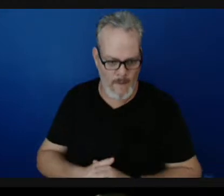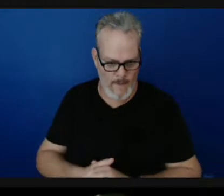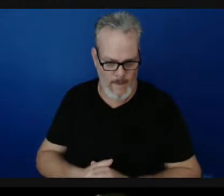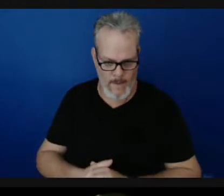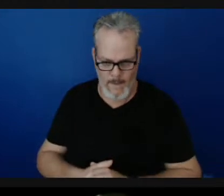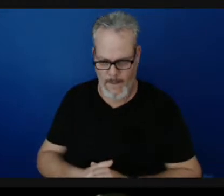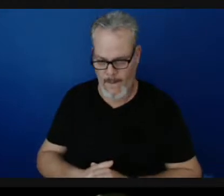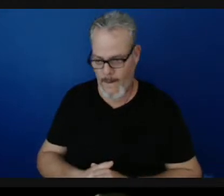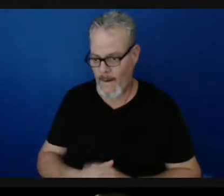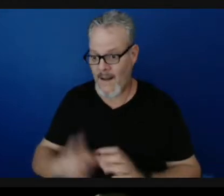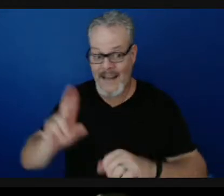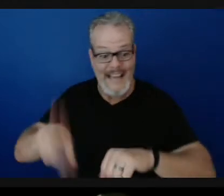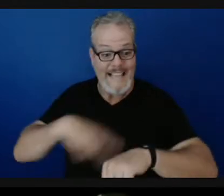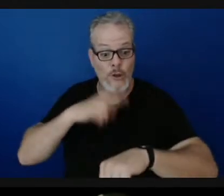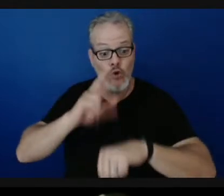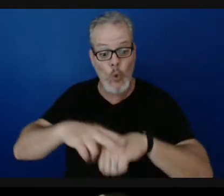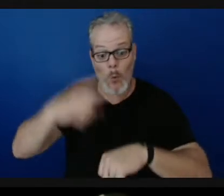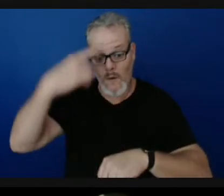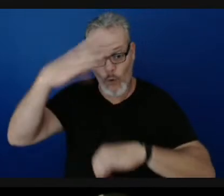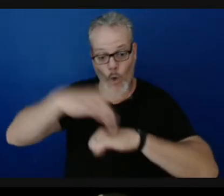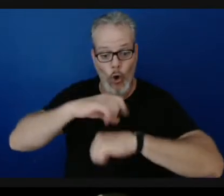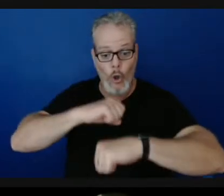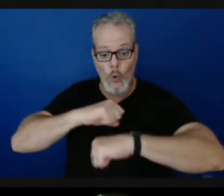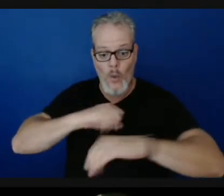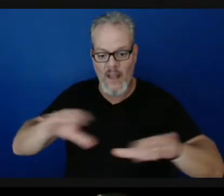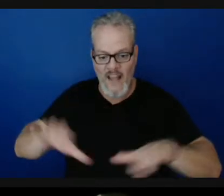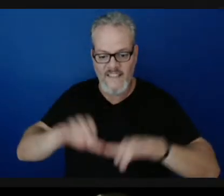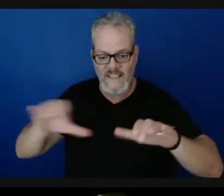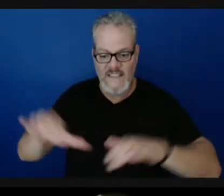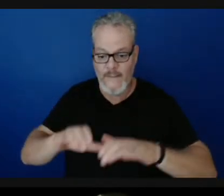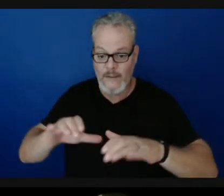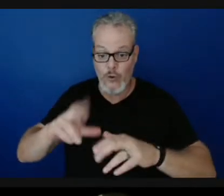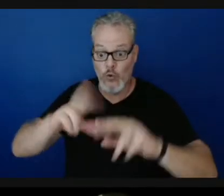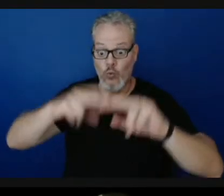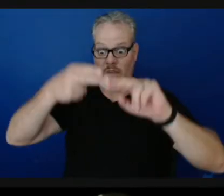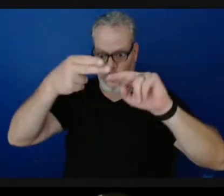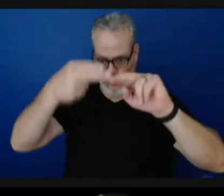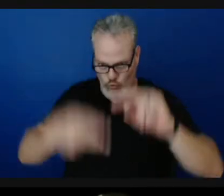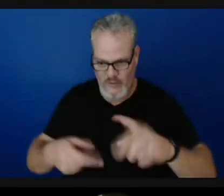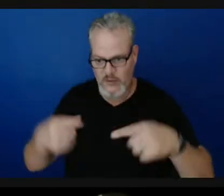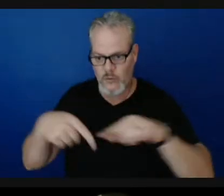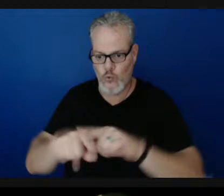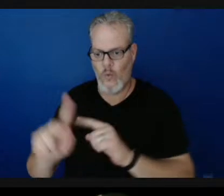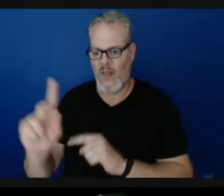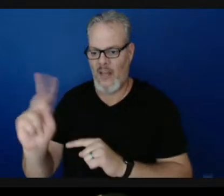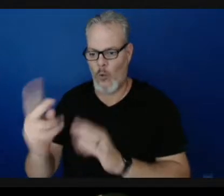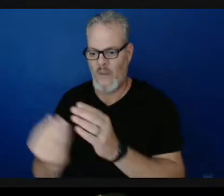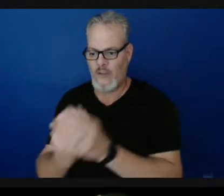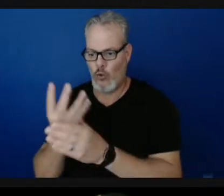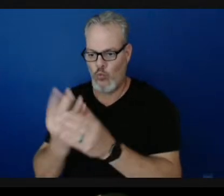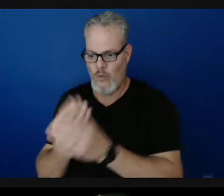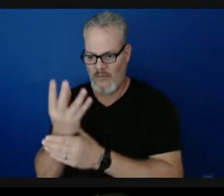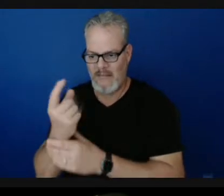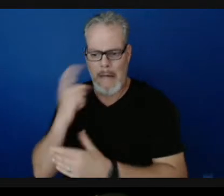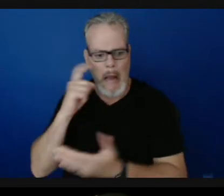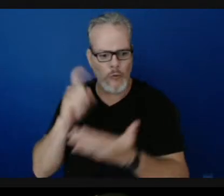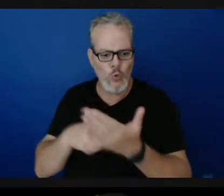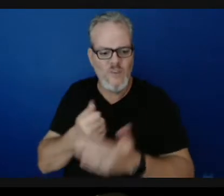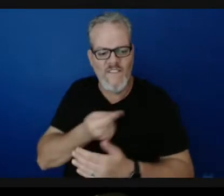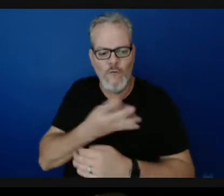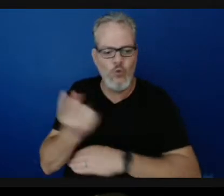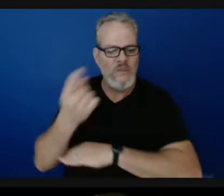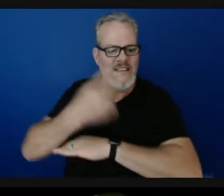Is it normal for earthquake activity to dramatically decrease when Kīlauea is erupting? I noticed a few days with little to no earthquake activity during the